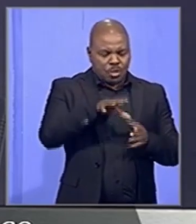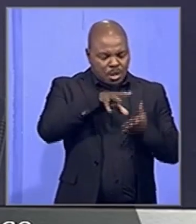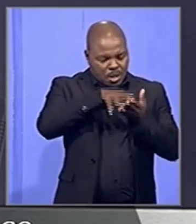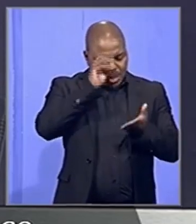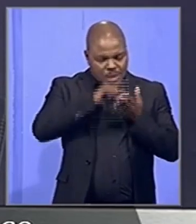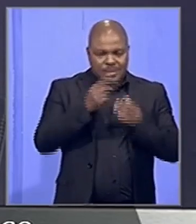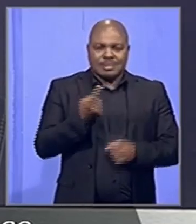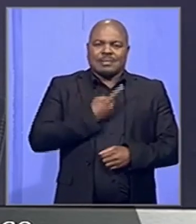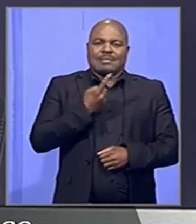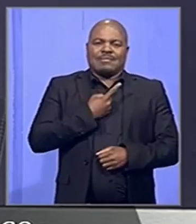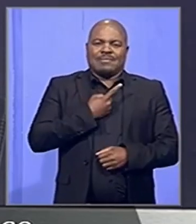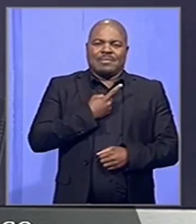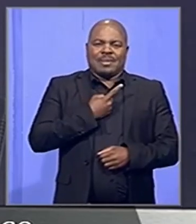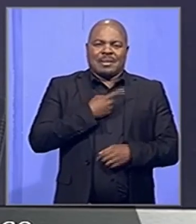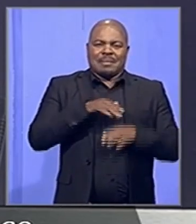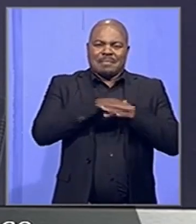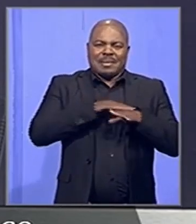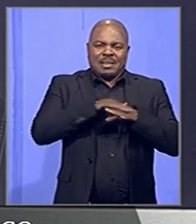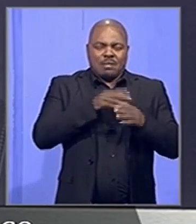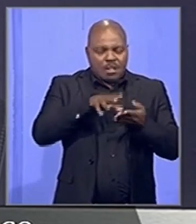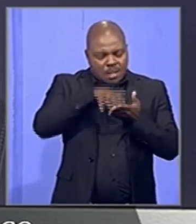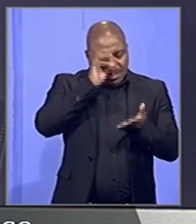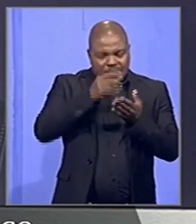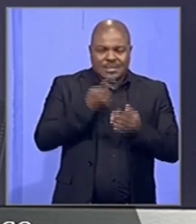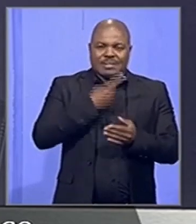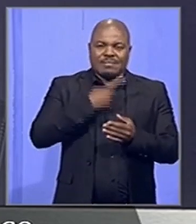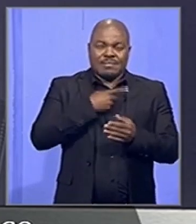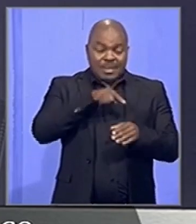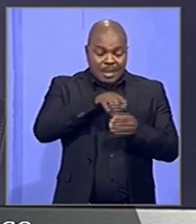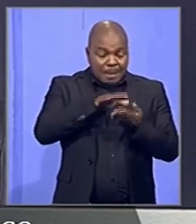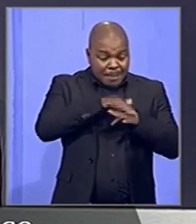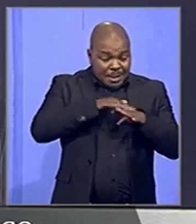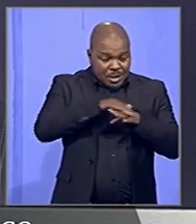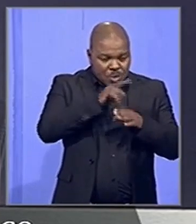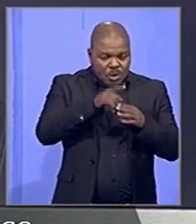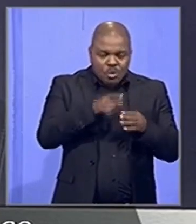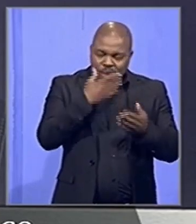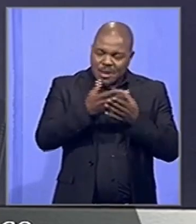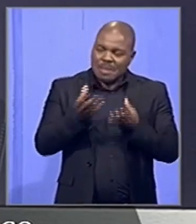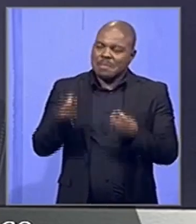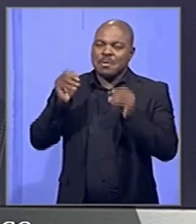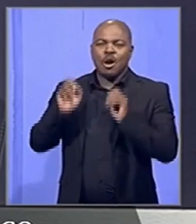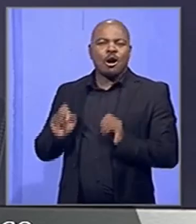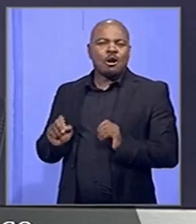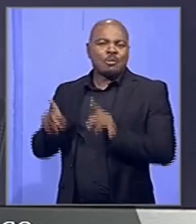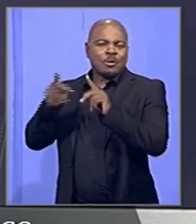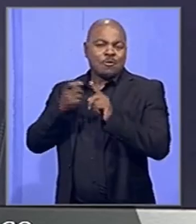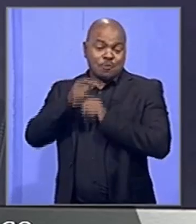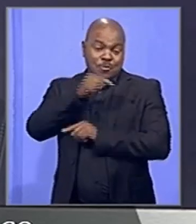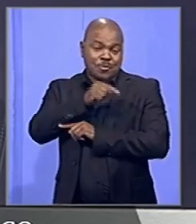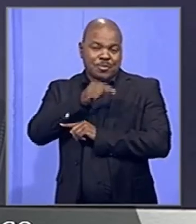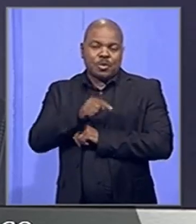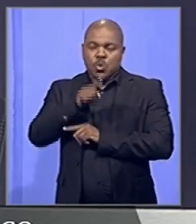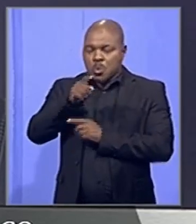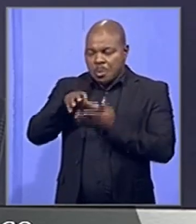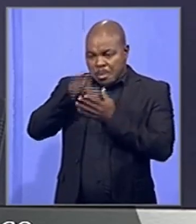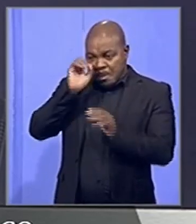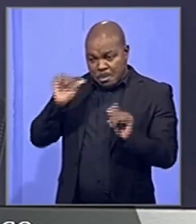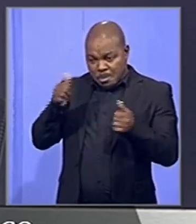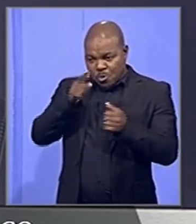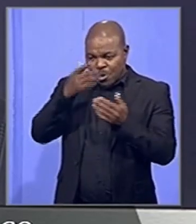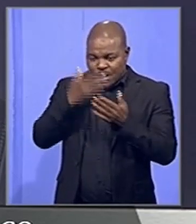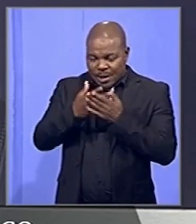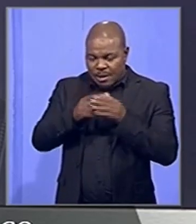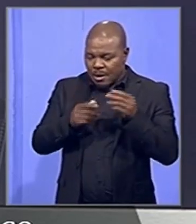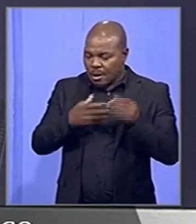yourself basics. I understand, and the basics still do offer the opportunity, and then once you honor the table, you